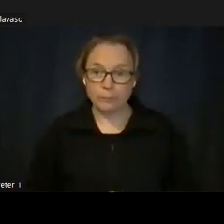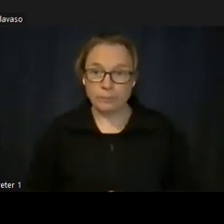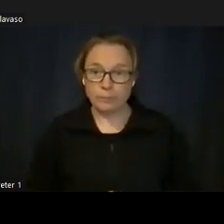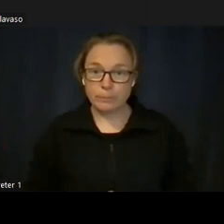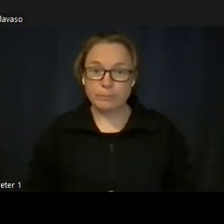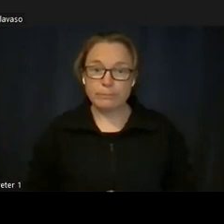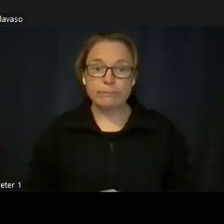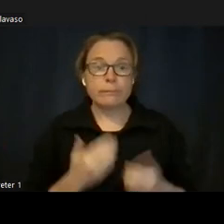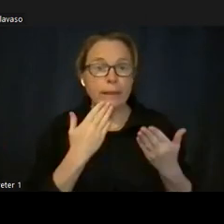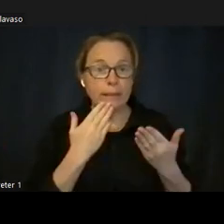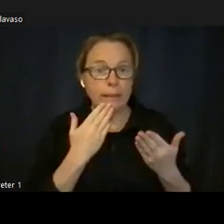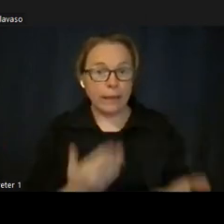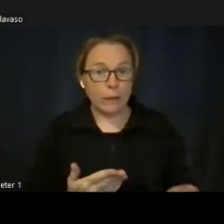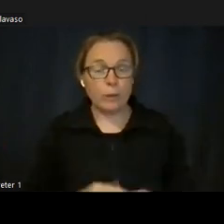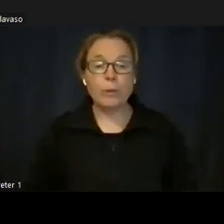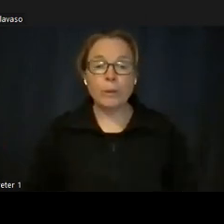Thank you, Ayamide.